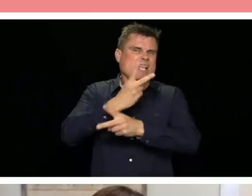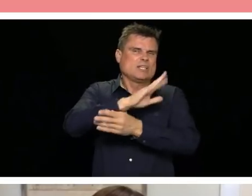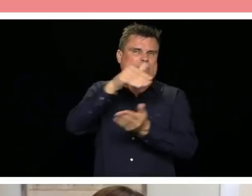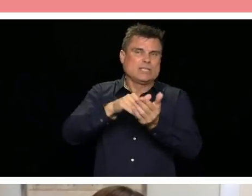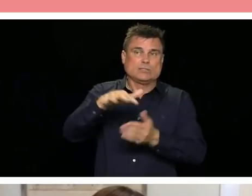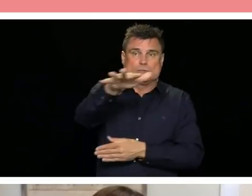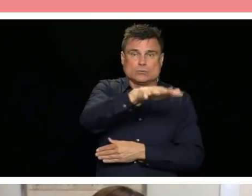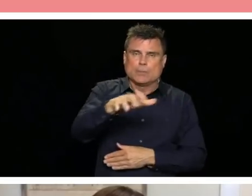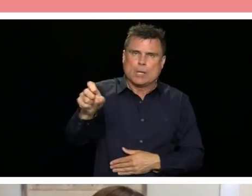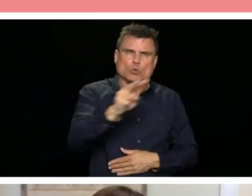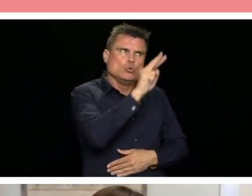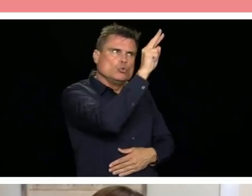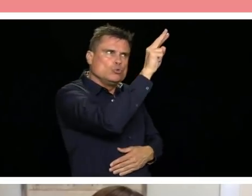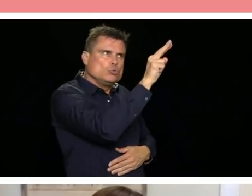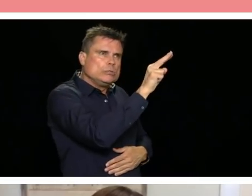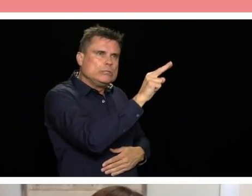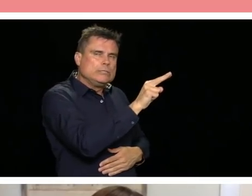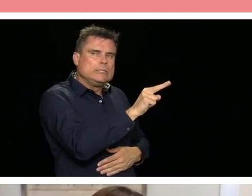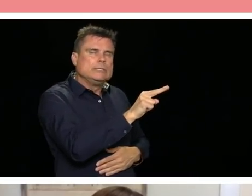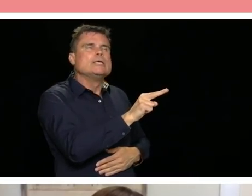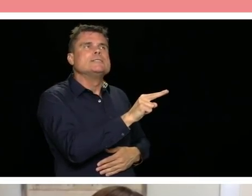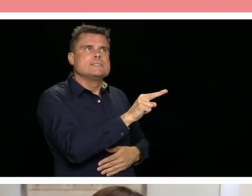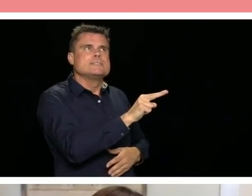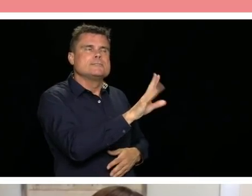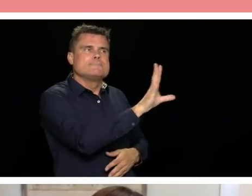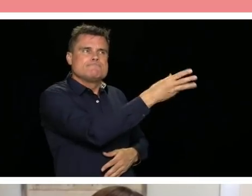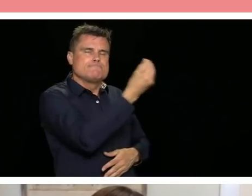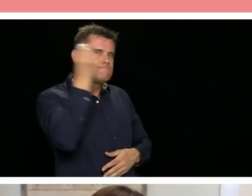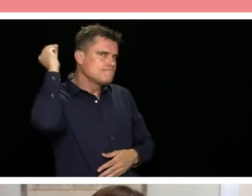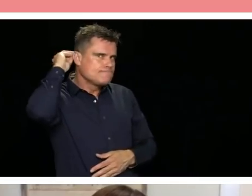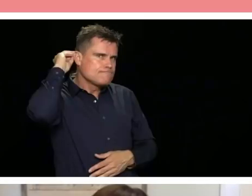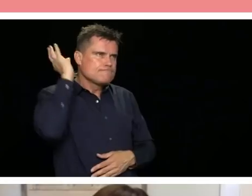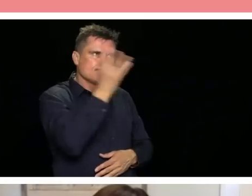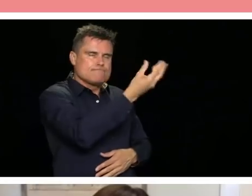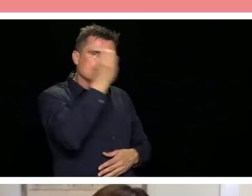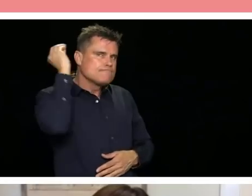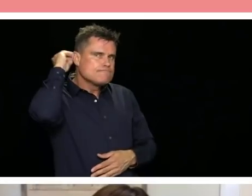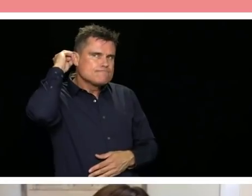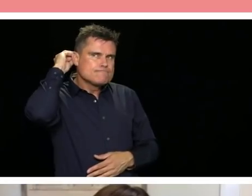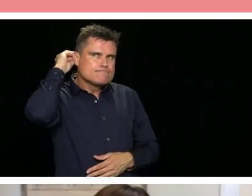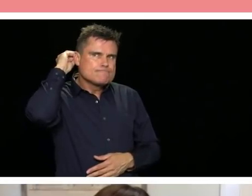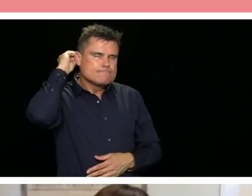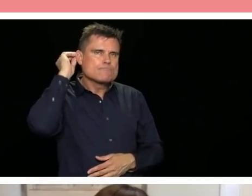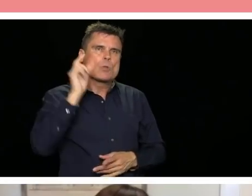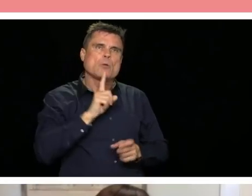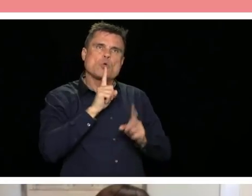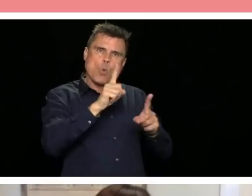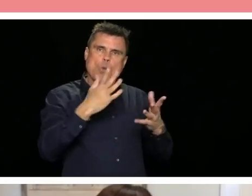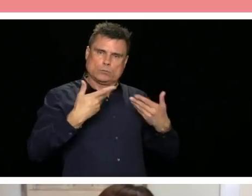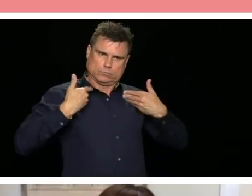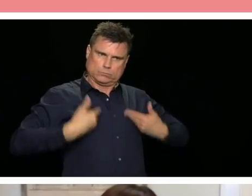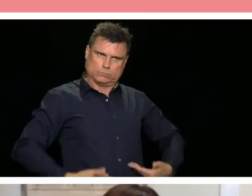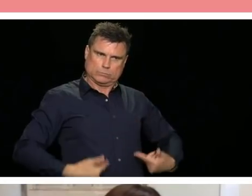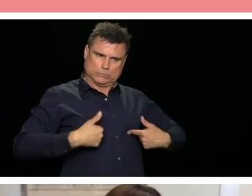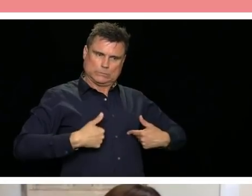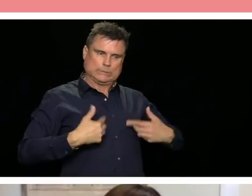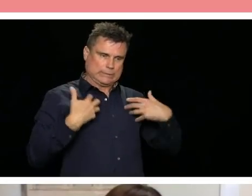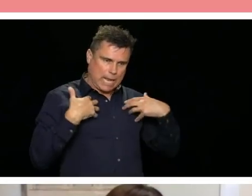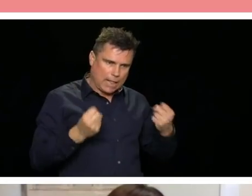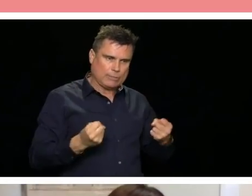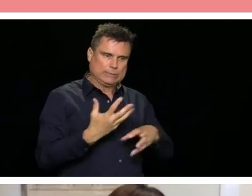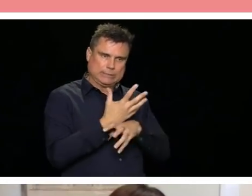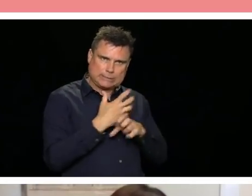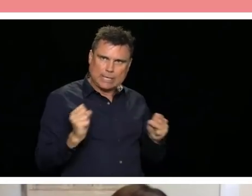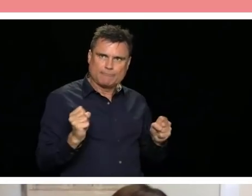to ensure the safety of the employers. So we have the kids looked after, and we have the daycare providers or the early